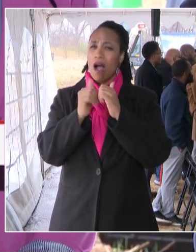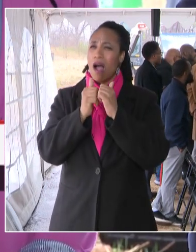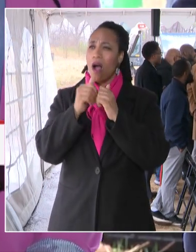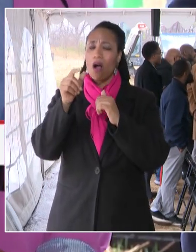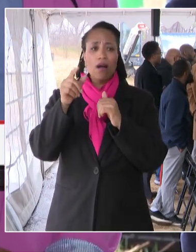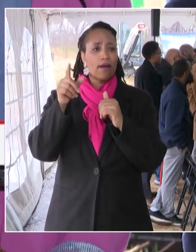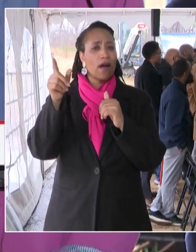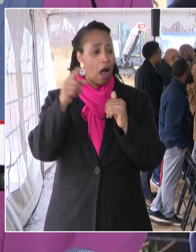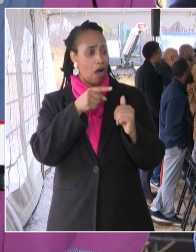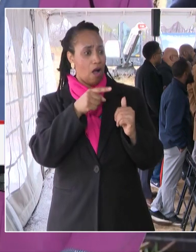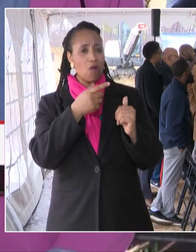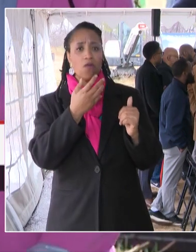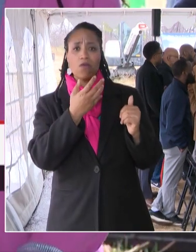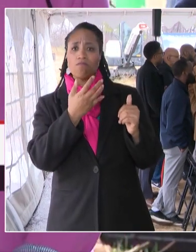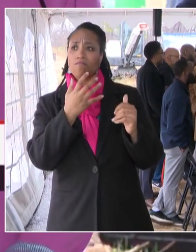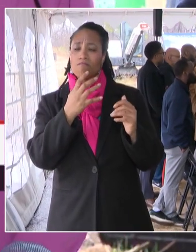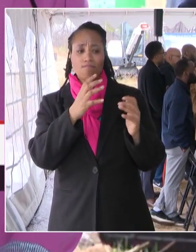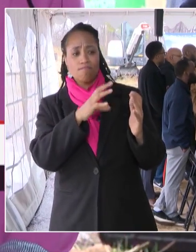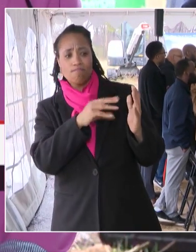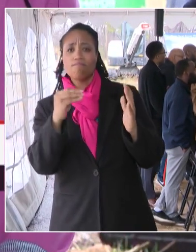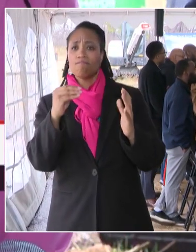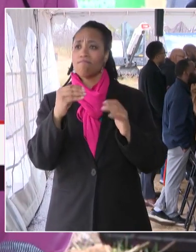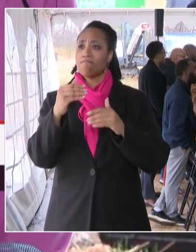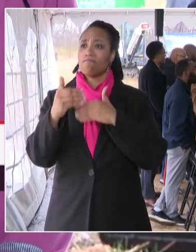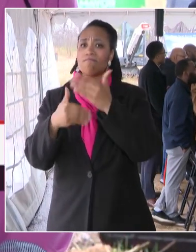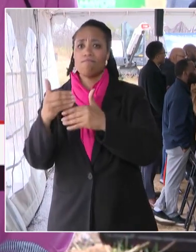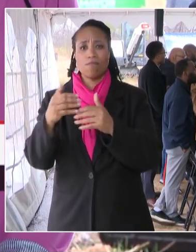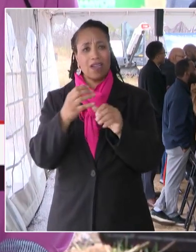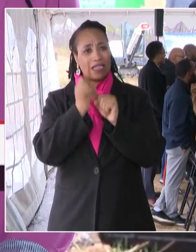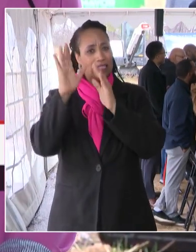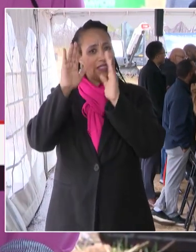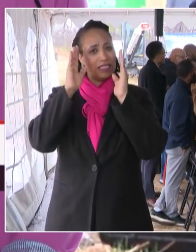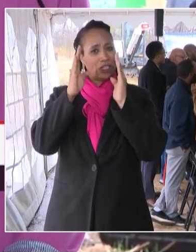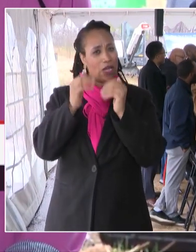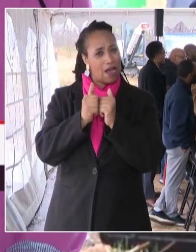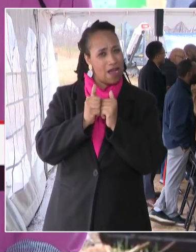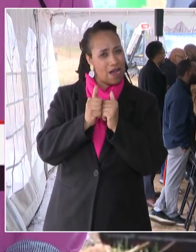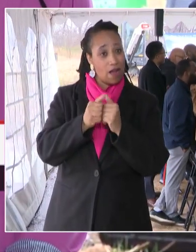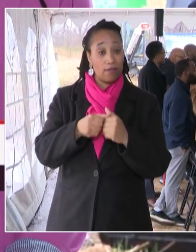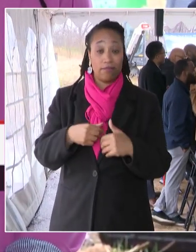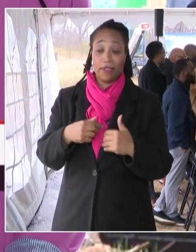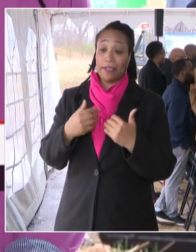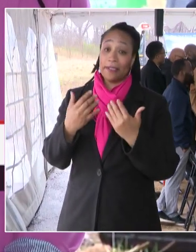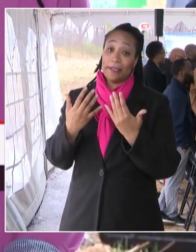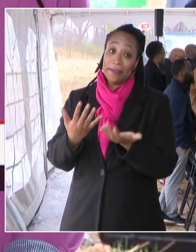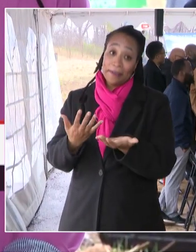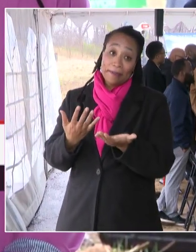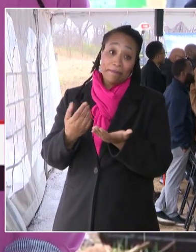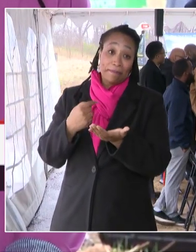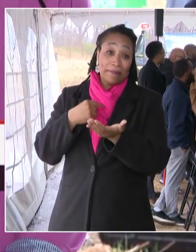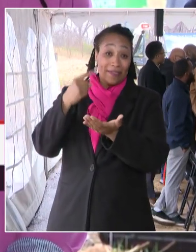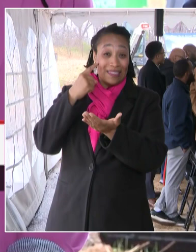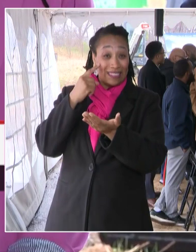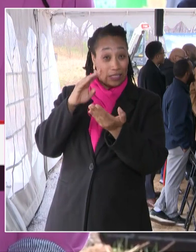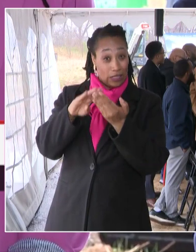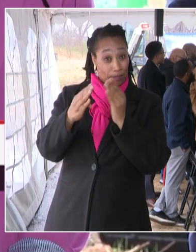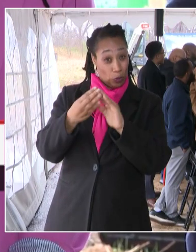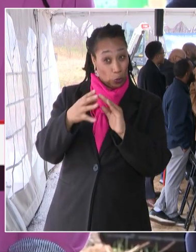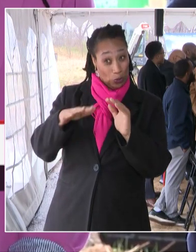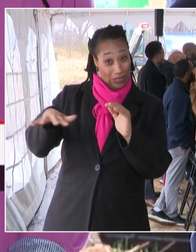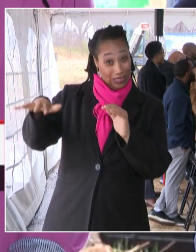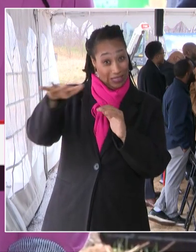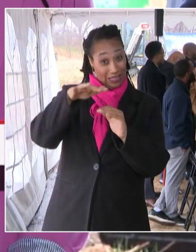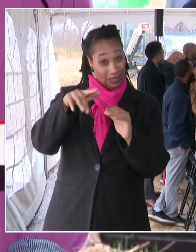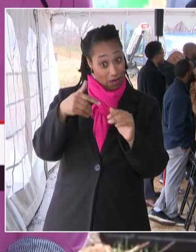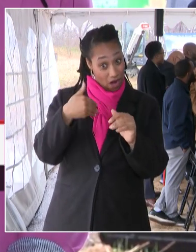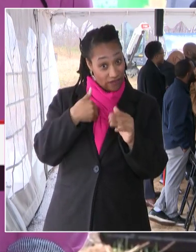I think being kind of organized and focused on the plan for the community is a good thing. In